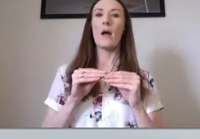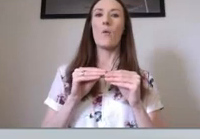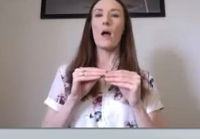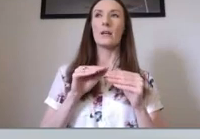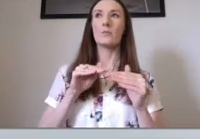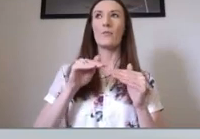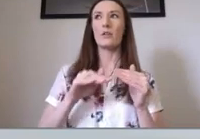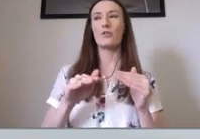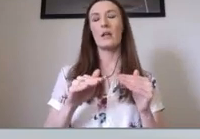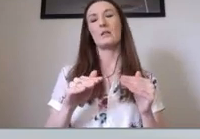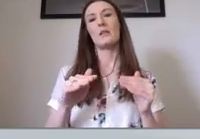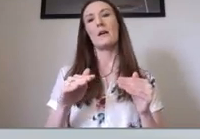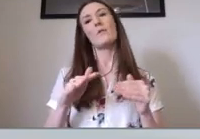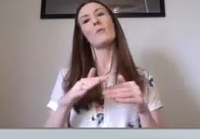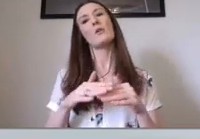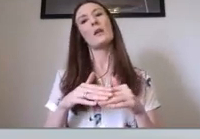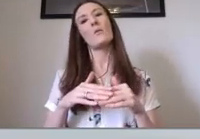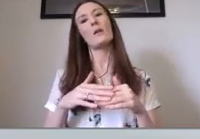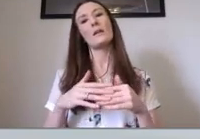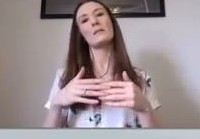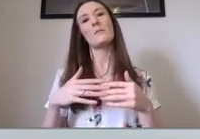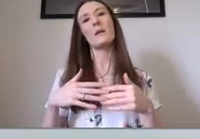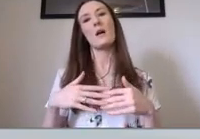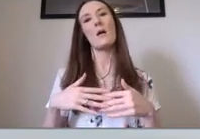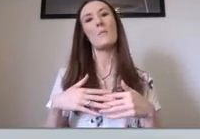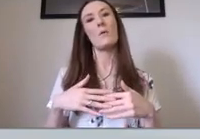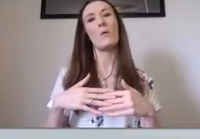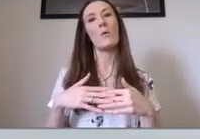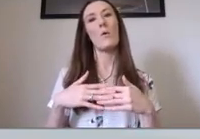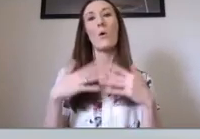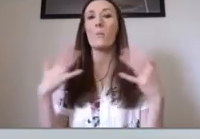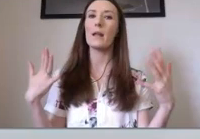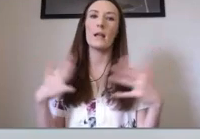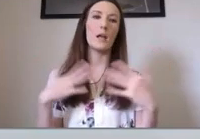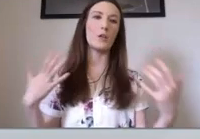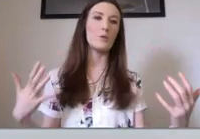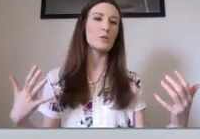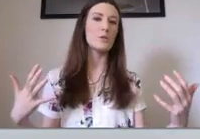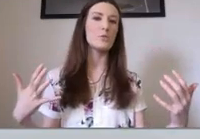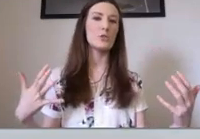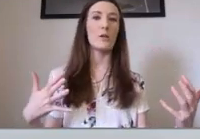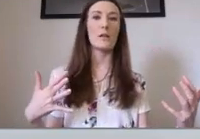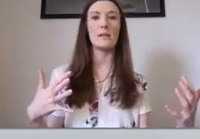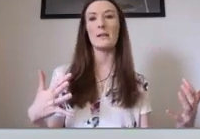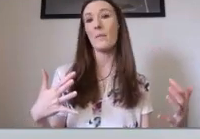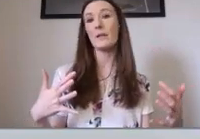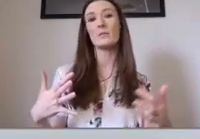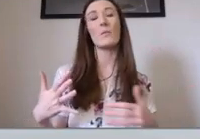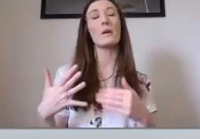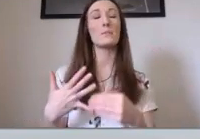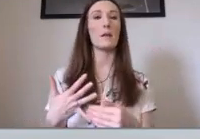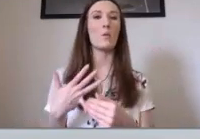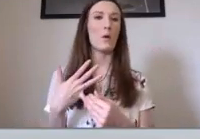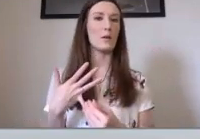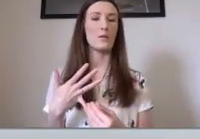so as we're venturing into the deaf community, we need to become open and get used to sharing these habits.